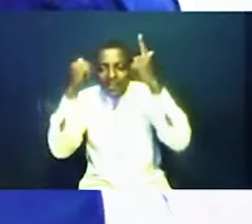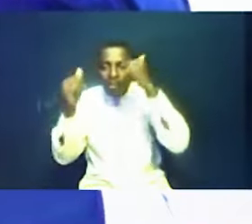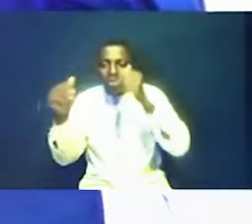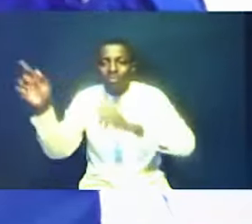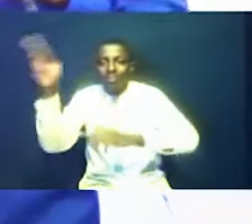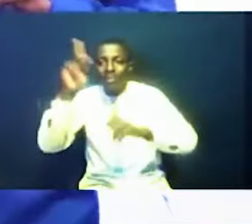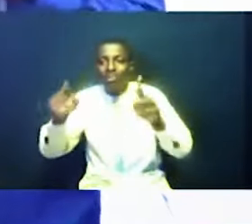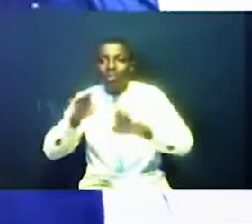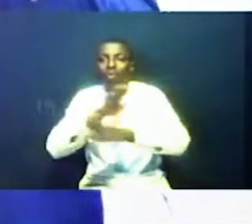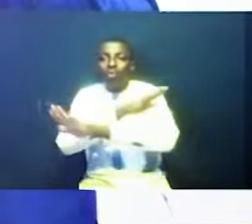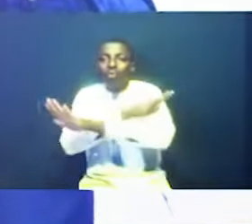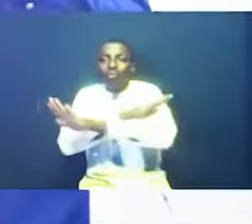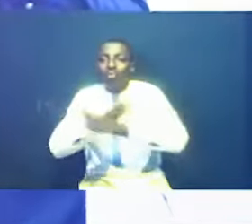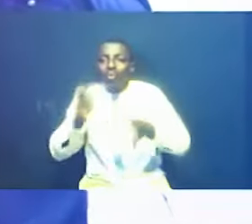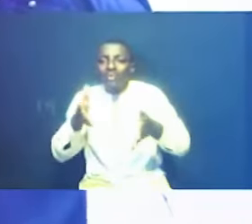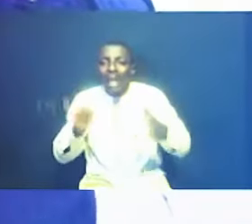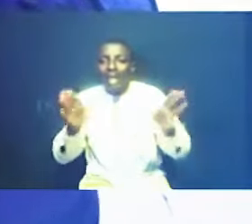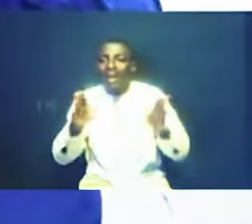popularity.